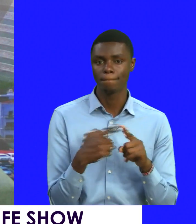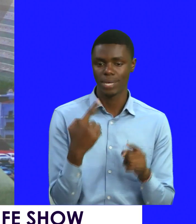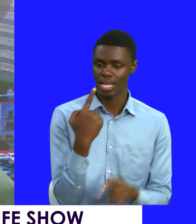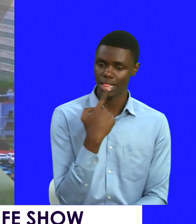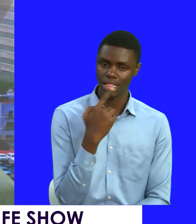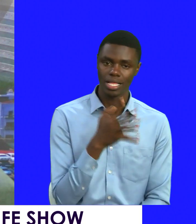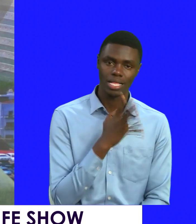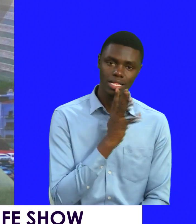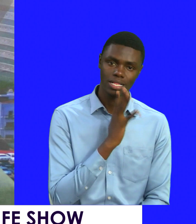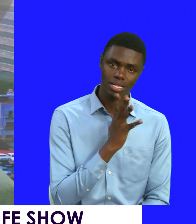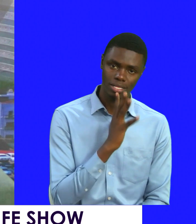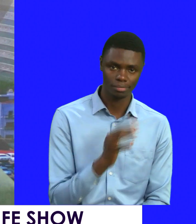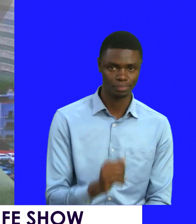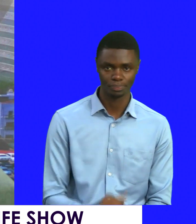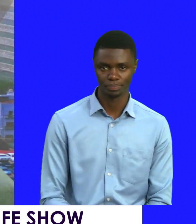tongue.